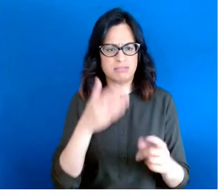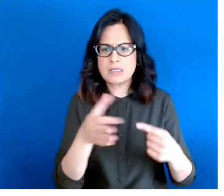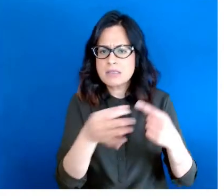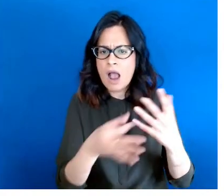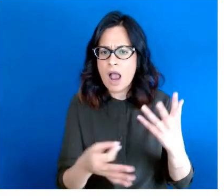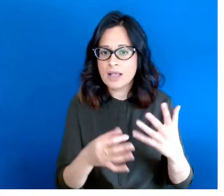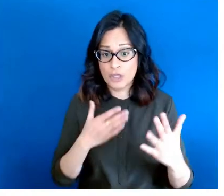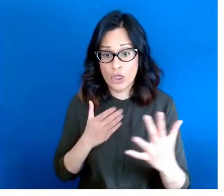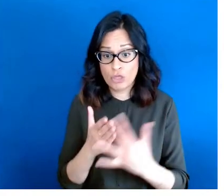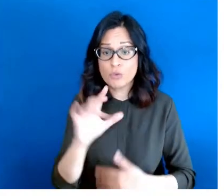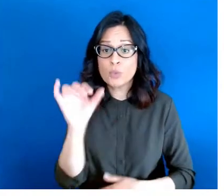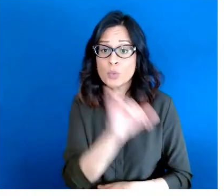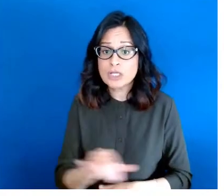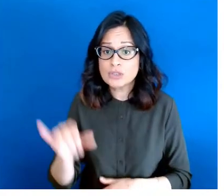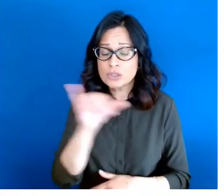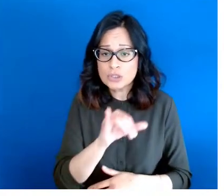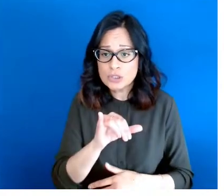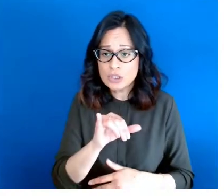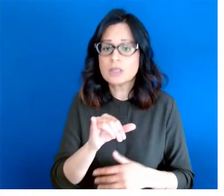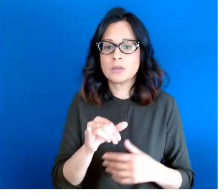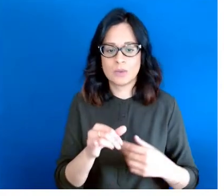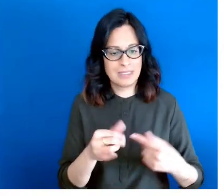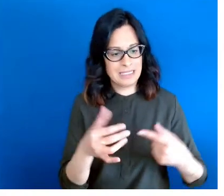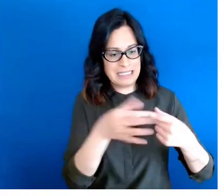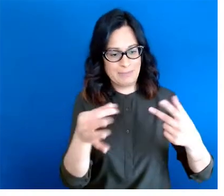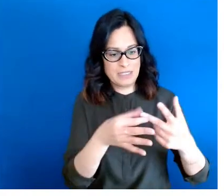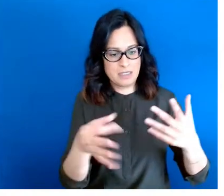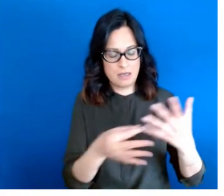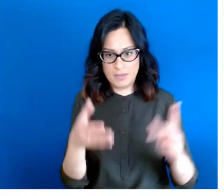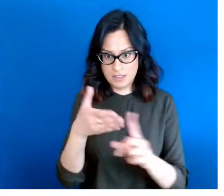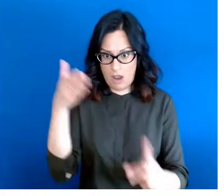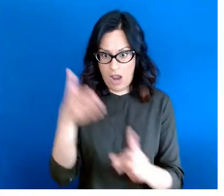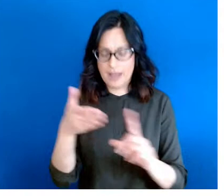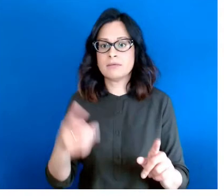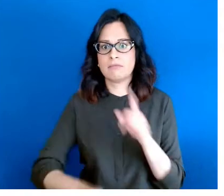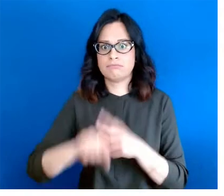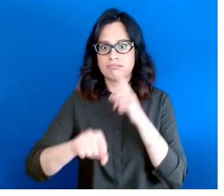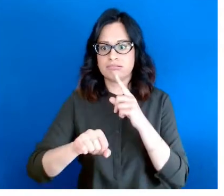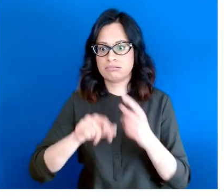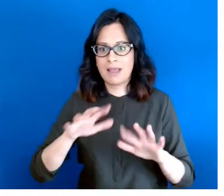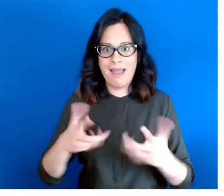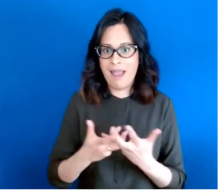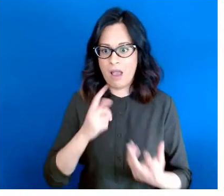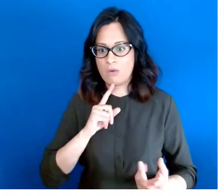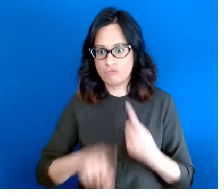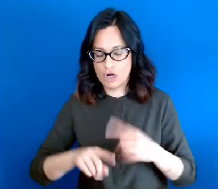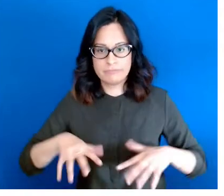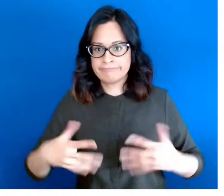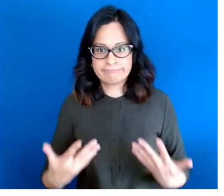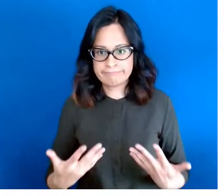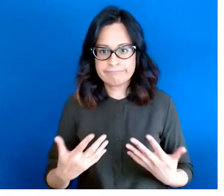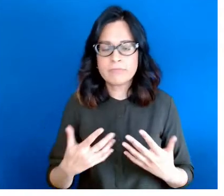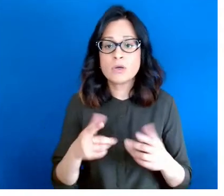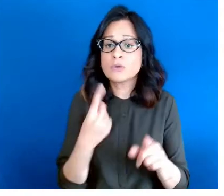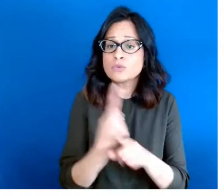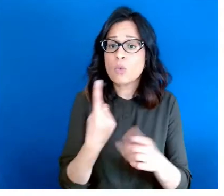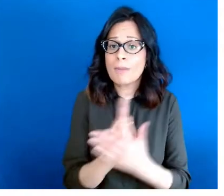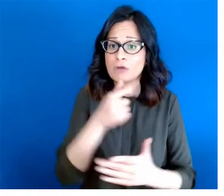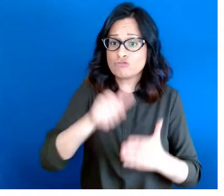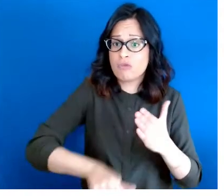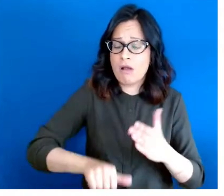then is the symptoms, signs, and the impact of allergic rhinitis, talk about triggers, and